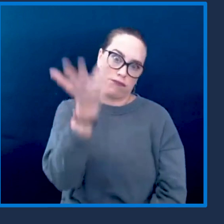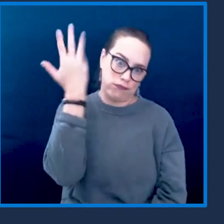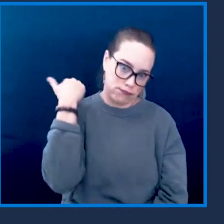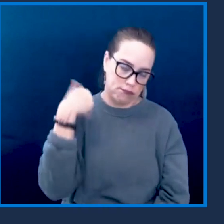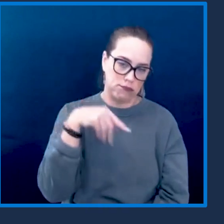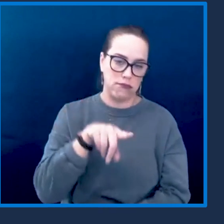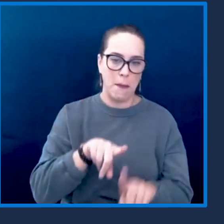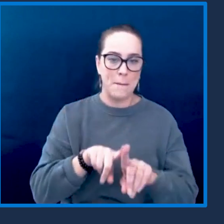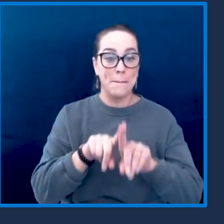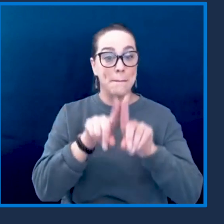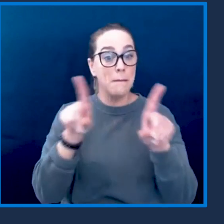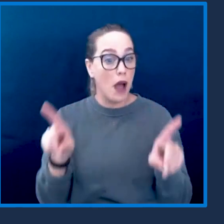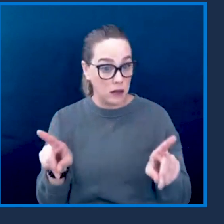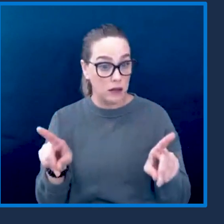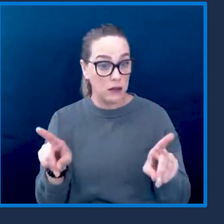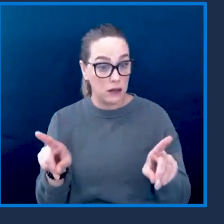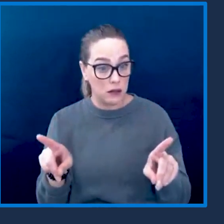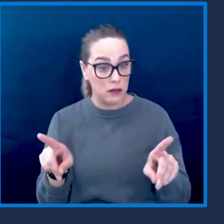person who